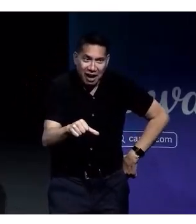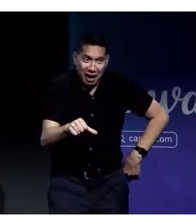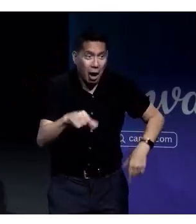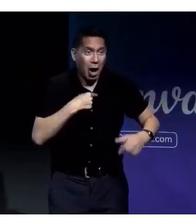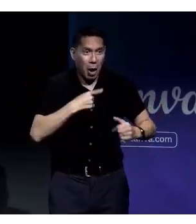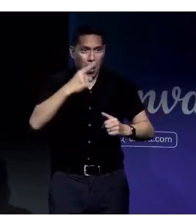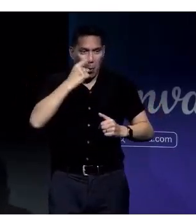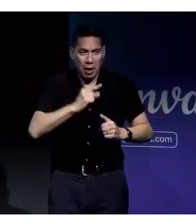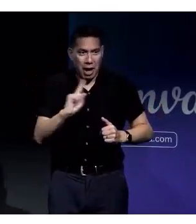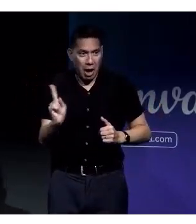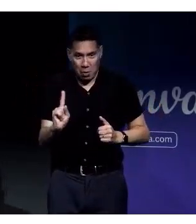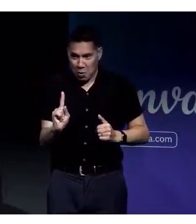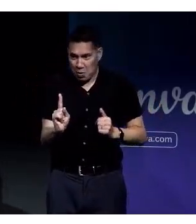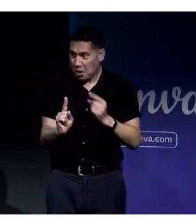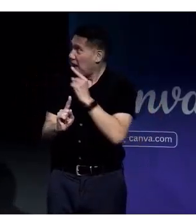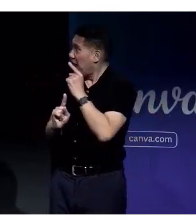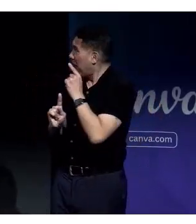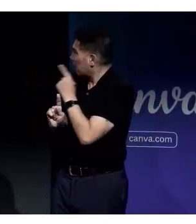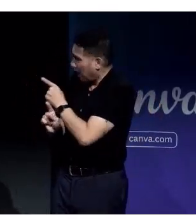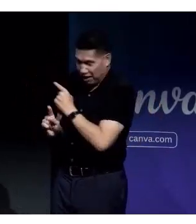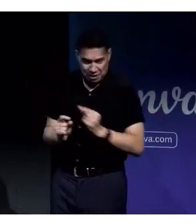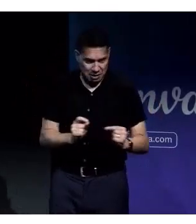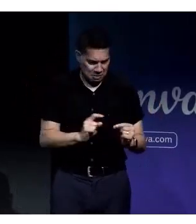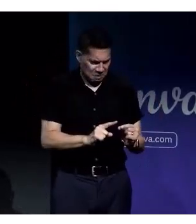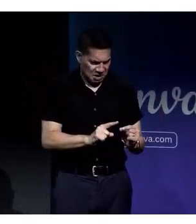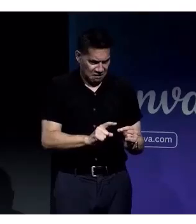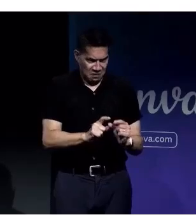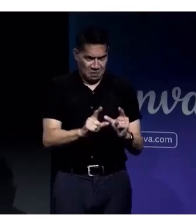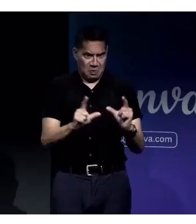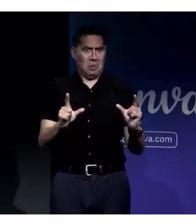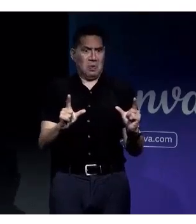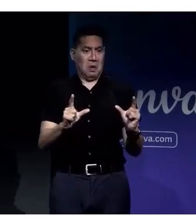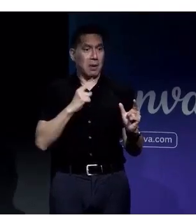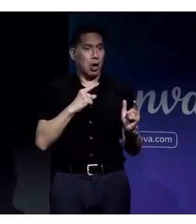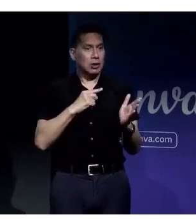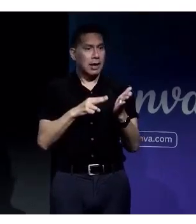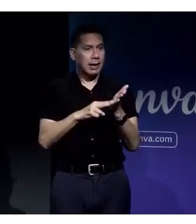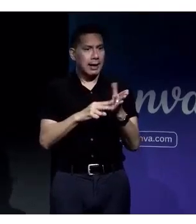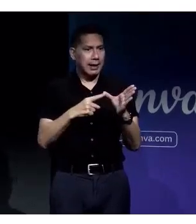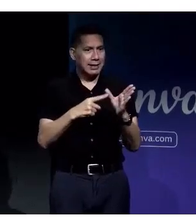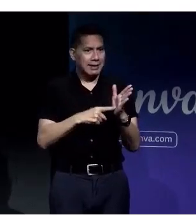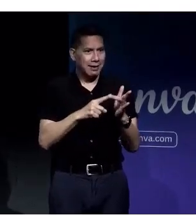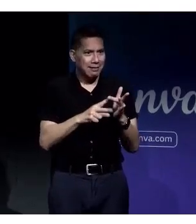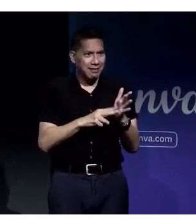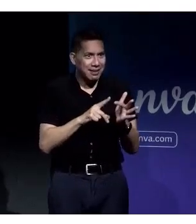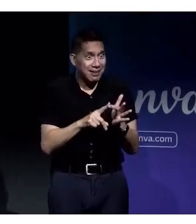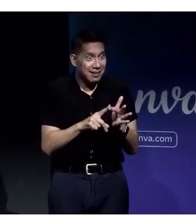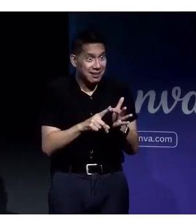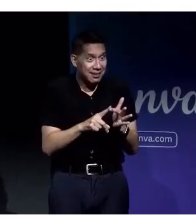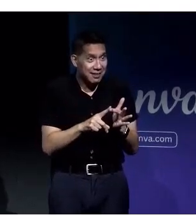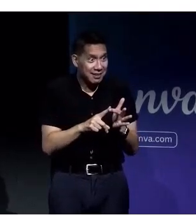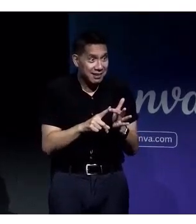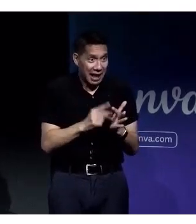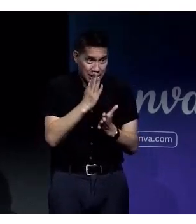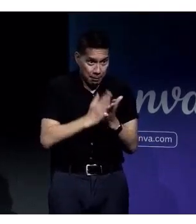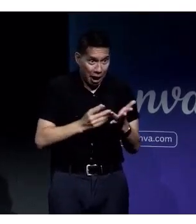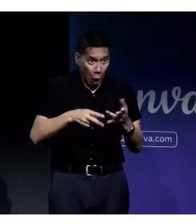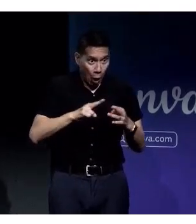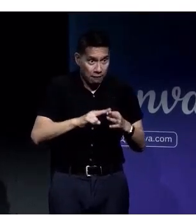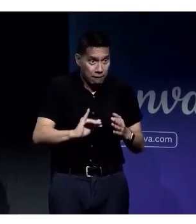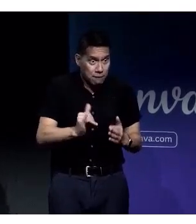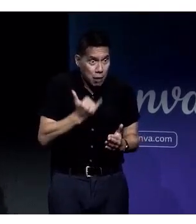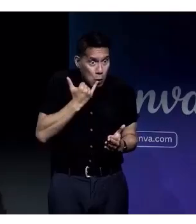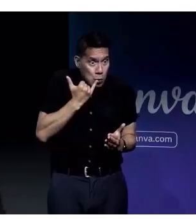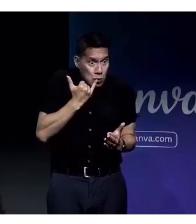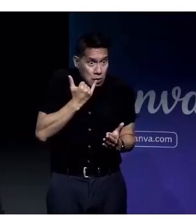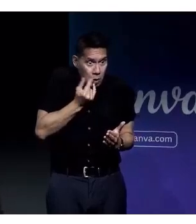we can reapply that pattern because it's native, it's shipped as part of the phone, we can reapply